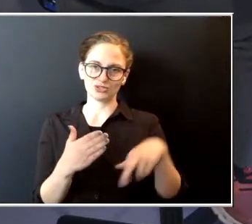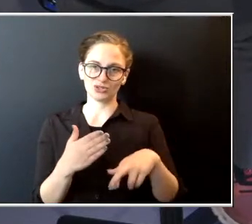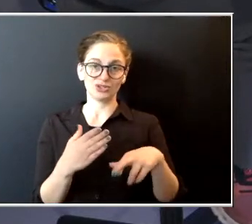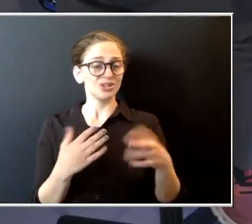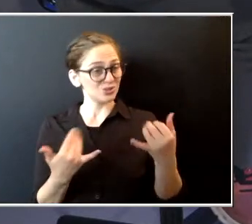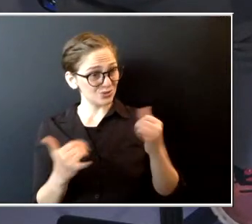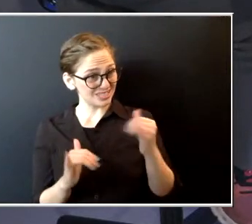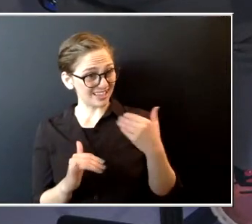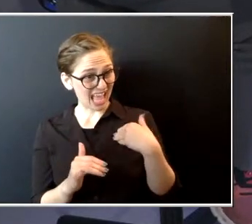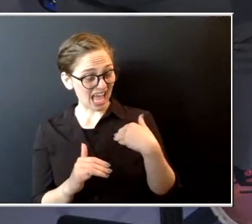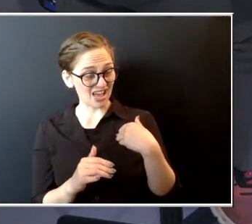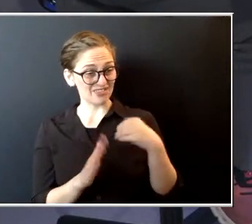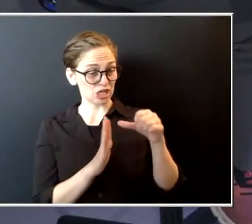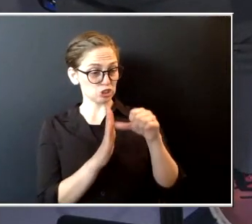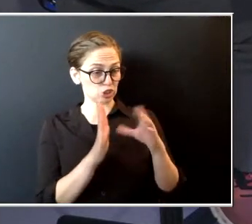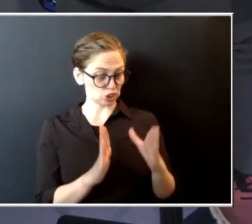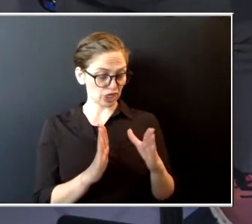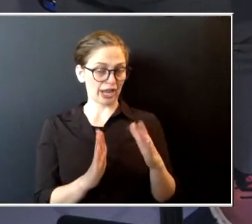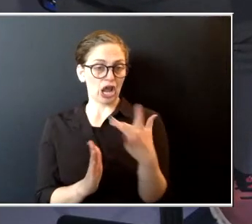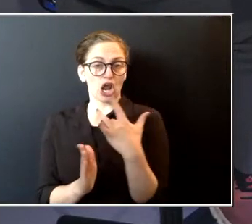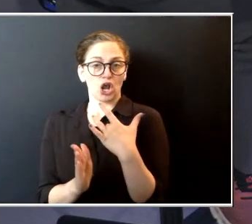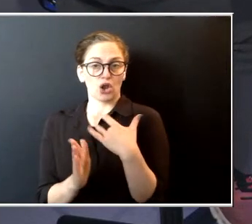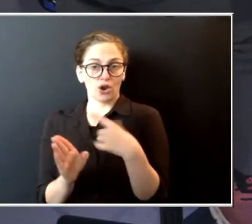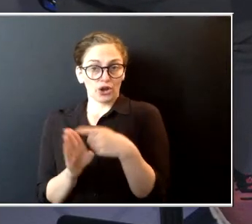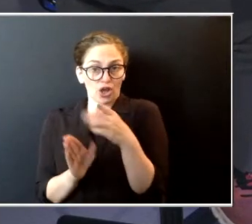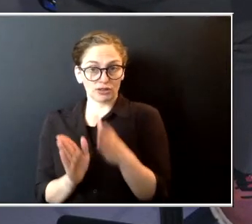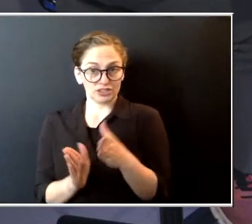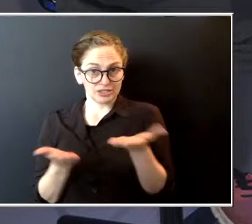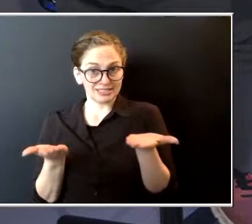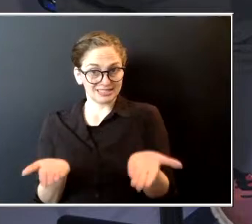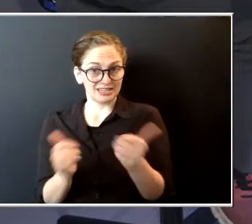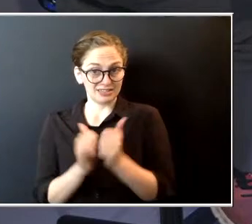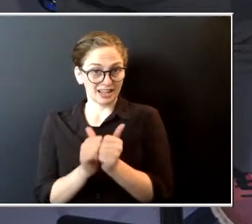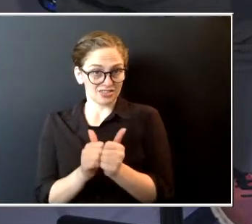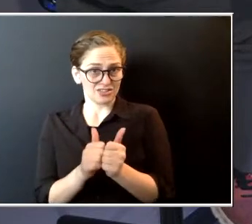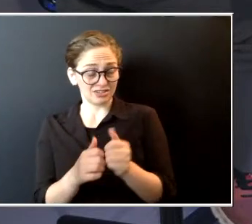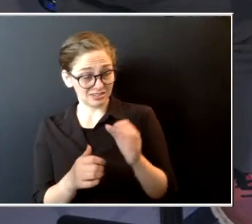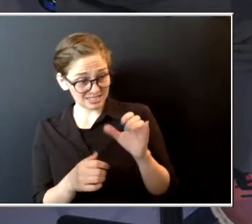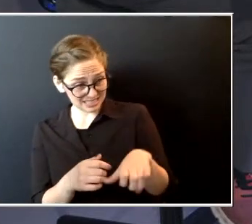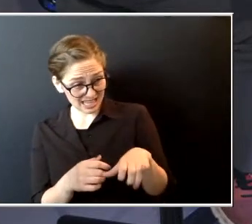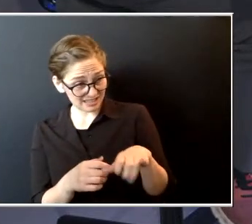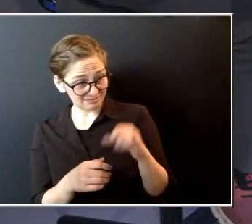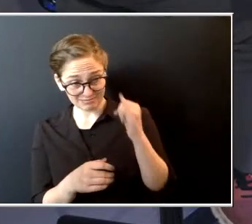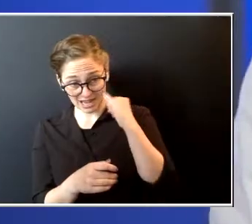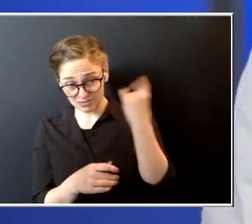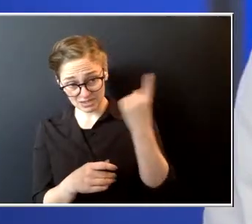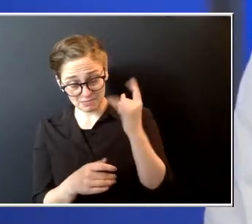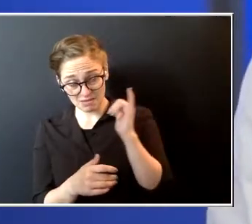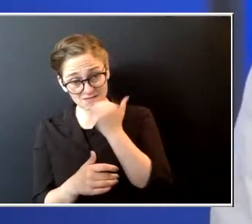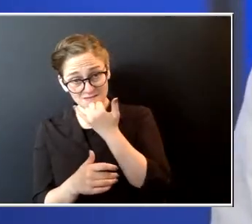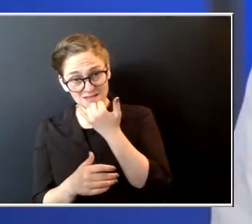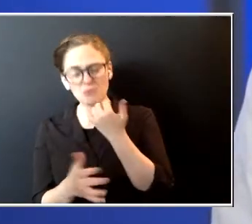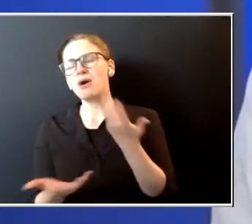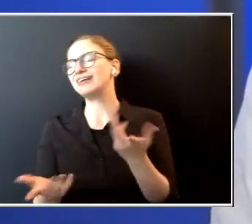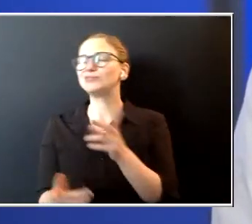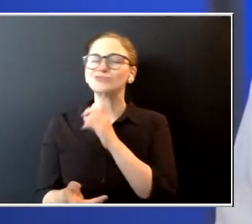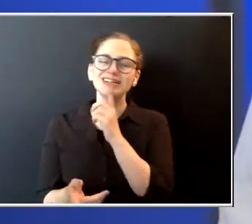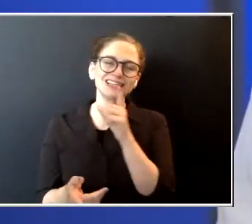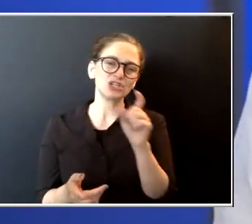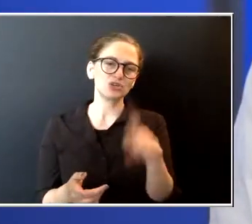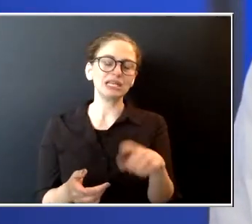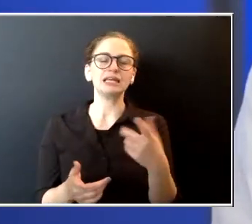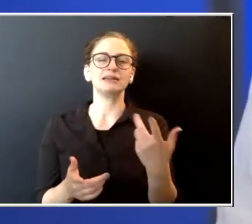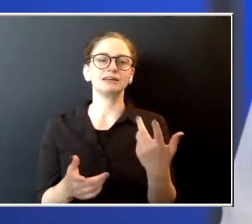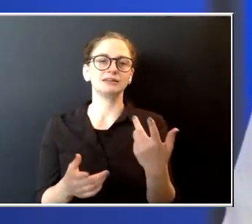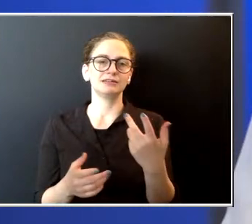We do. Yeah, is that in case something goes wrong? You have the surgeon right there? The surgeons, you really actually need both sets of hands. So the surgeon actually participates